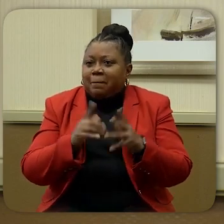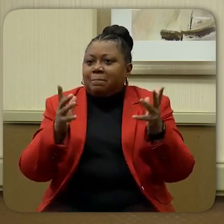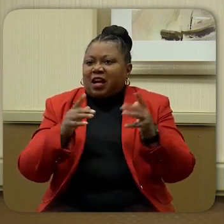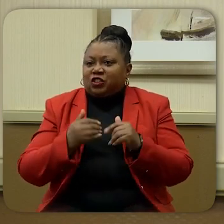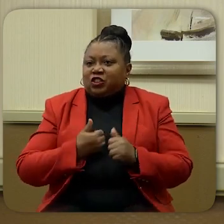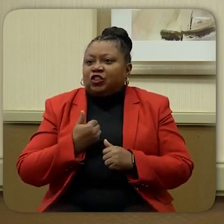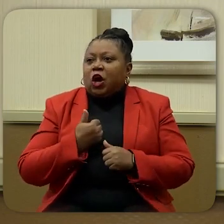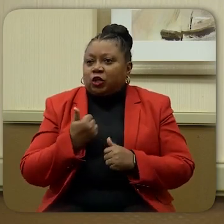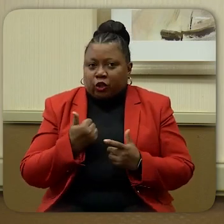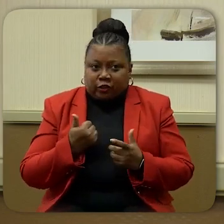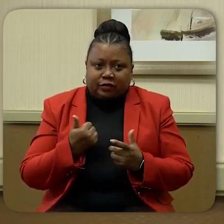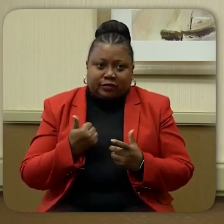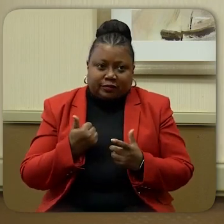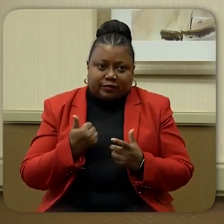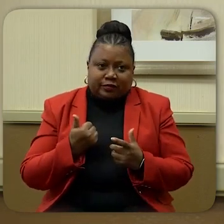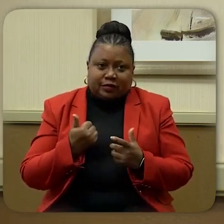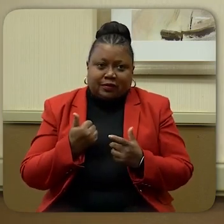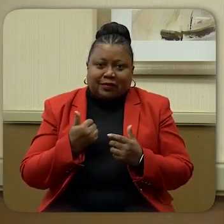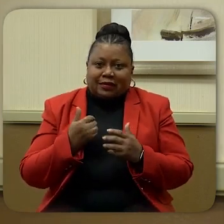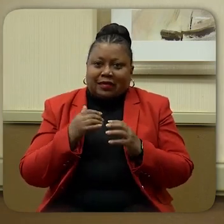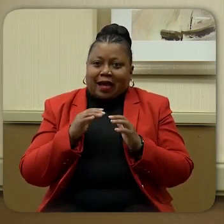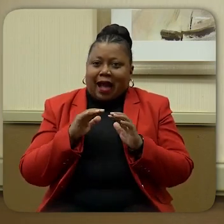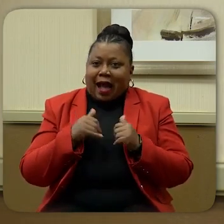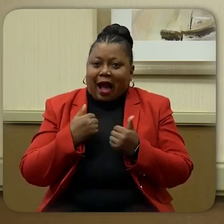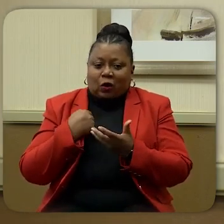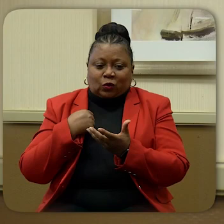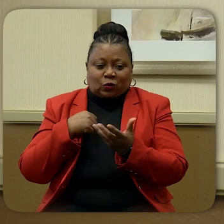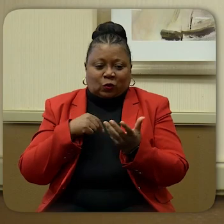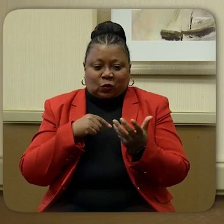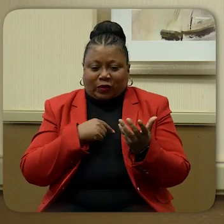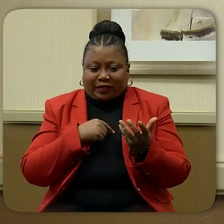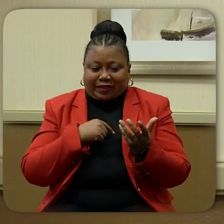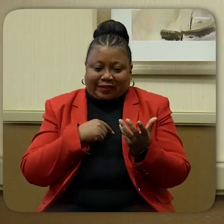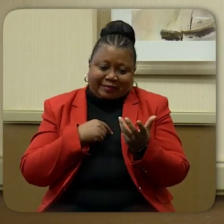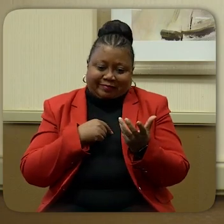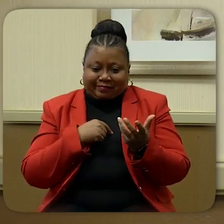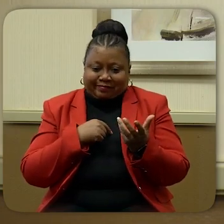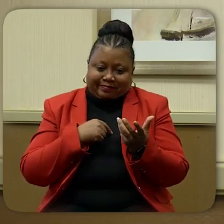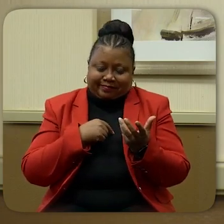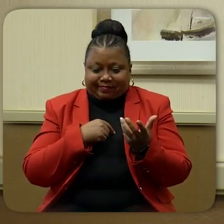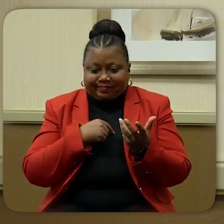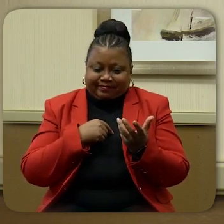much younger, how do we